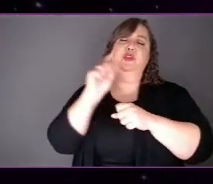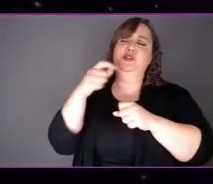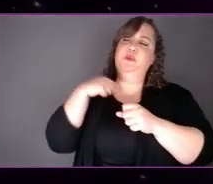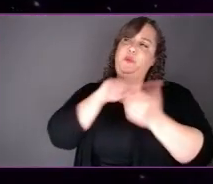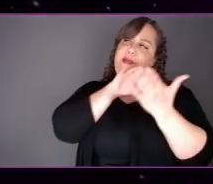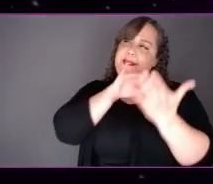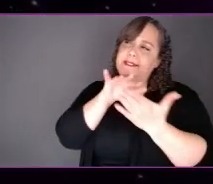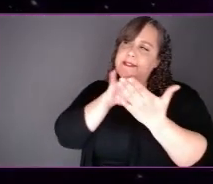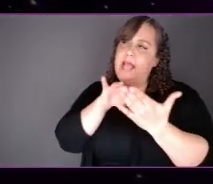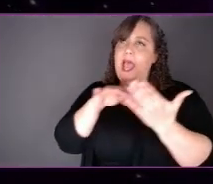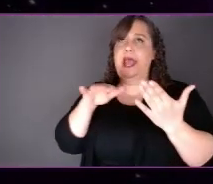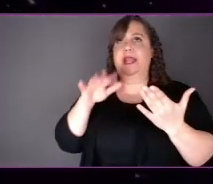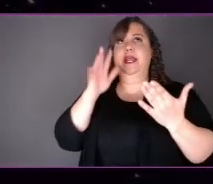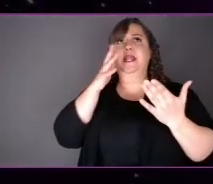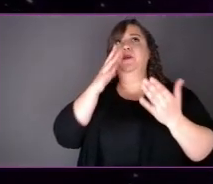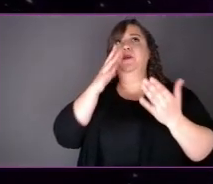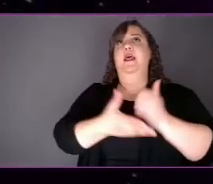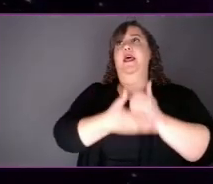useful to enter?